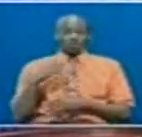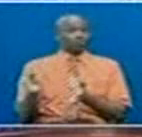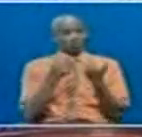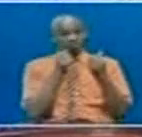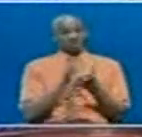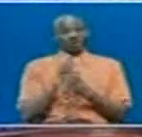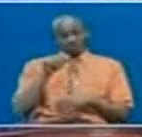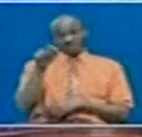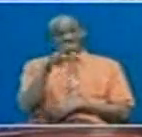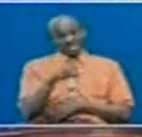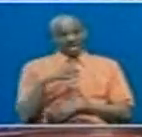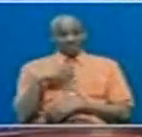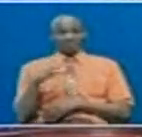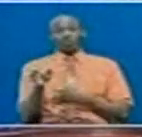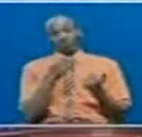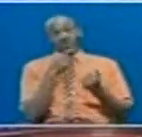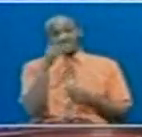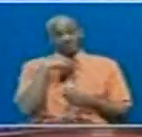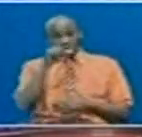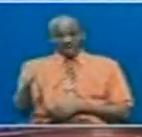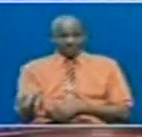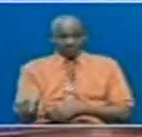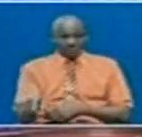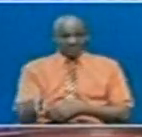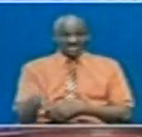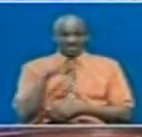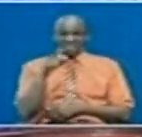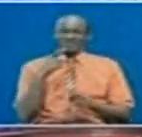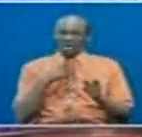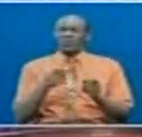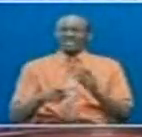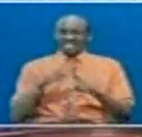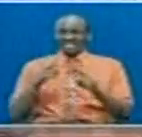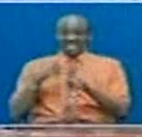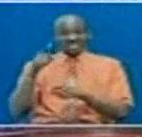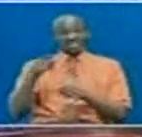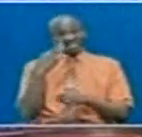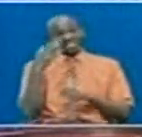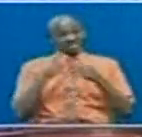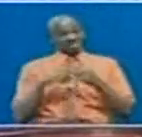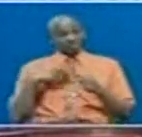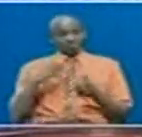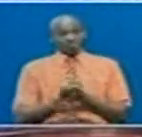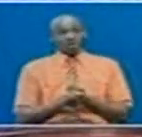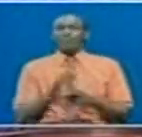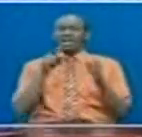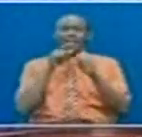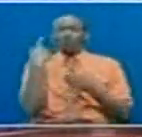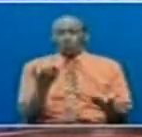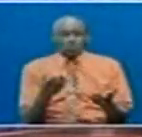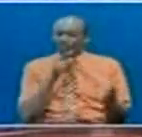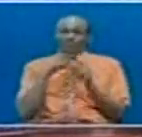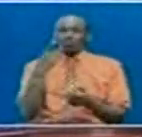evacuate, and they weren't. And these people came in, and they systematically killed 36 people. I mean, come on, who's to blame? Who do we